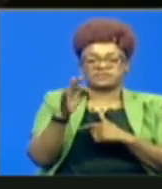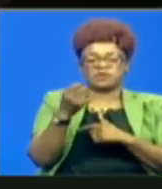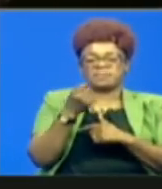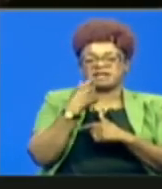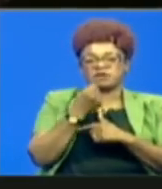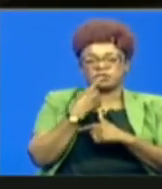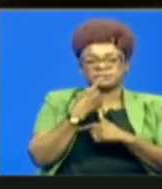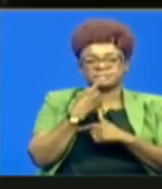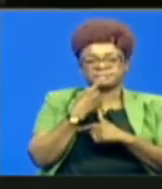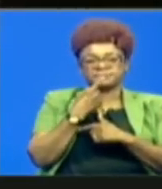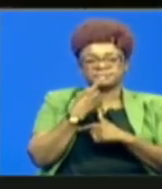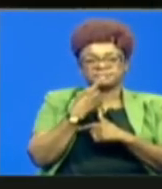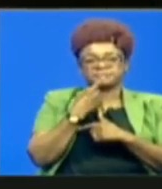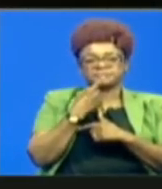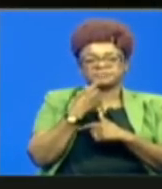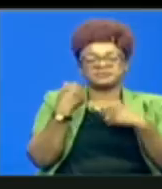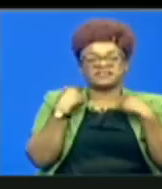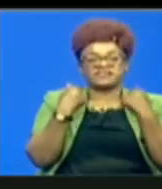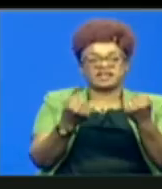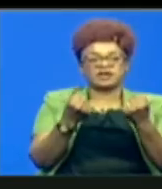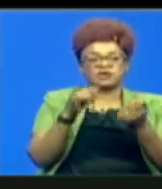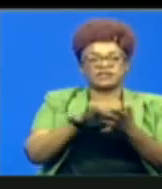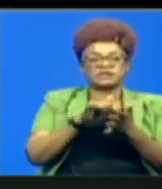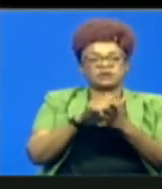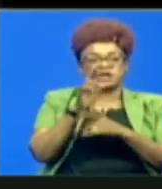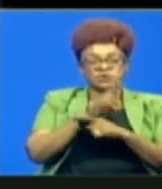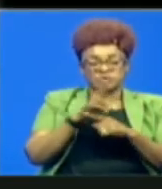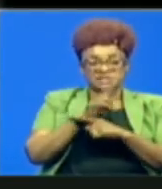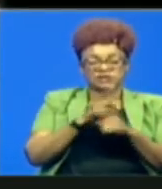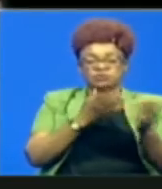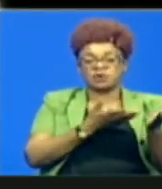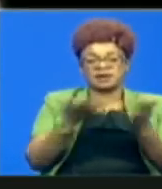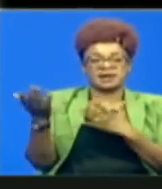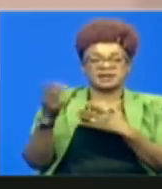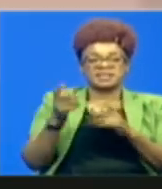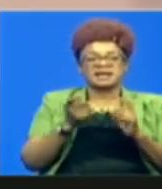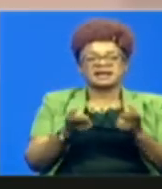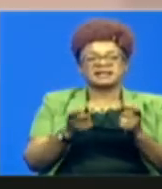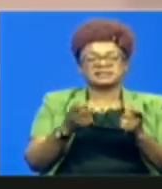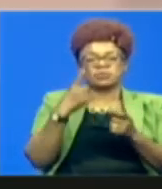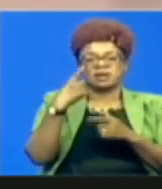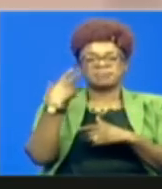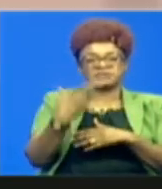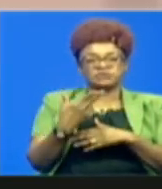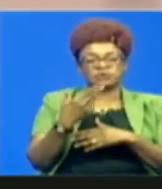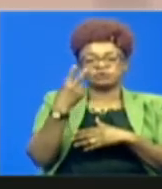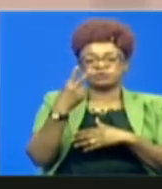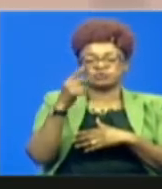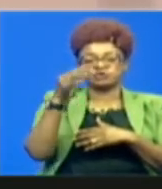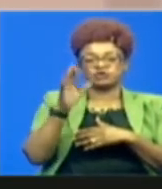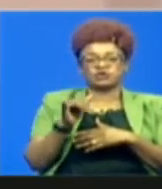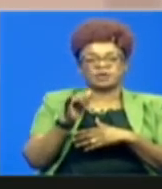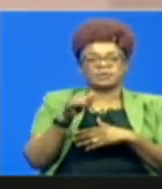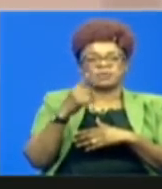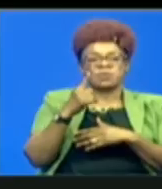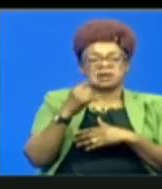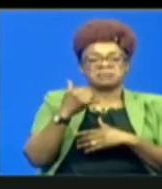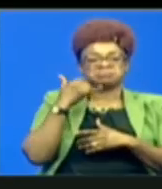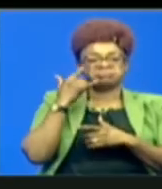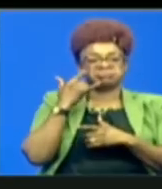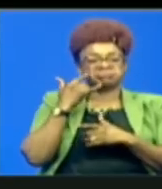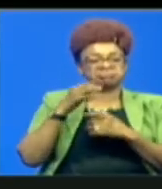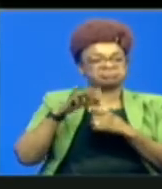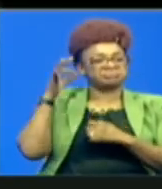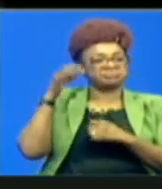attention. Now, in the vehicle they were using to carry the gas cylinders, one pistol, two toy guns, one radio call unit, and